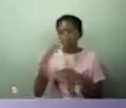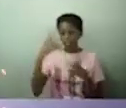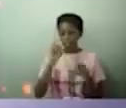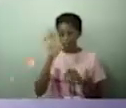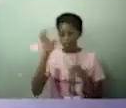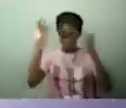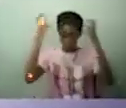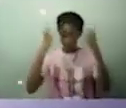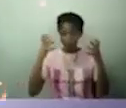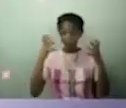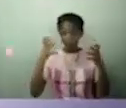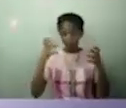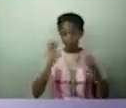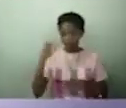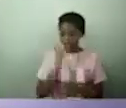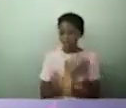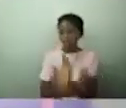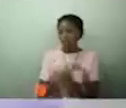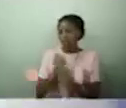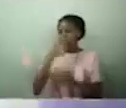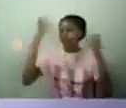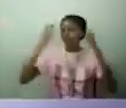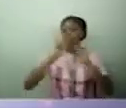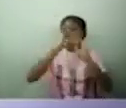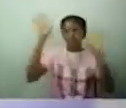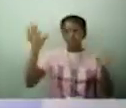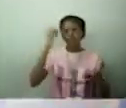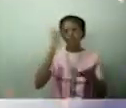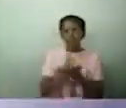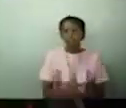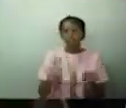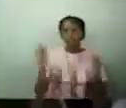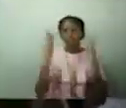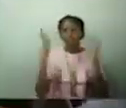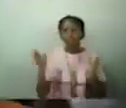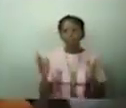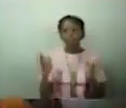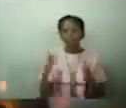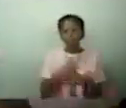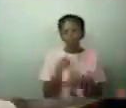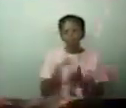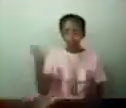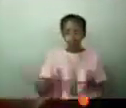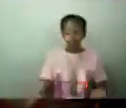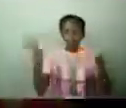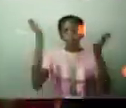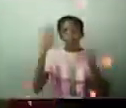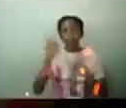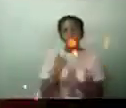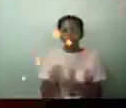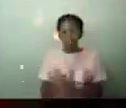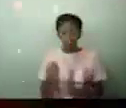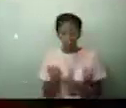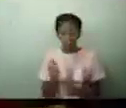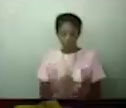crown. May the Lord make our crown shine. Oh, hallelujah. May you rise up. May you make an